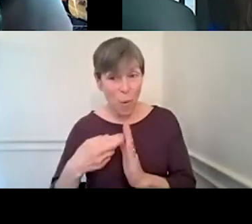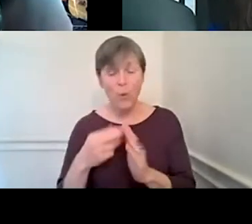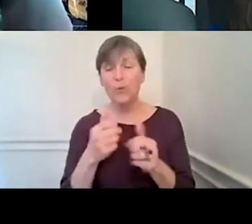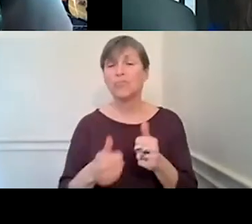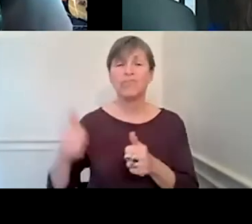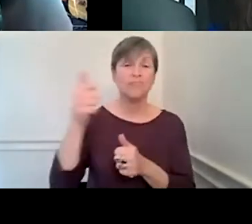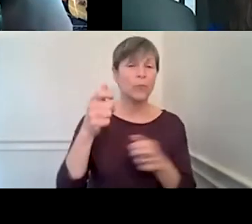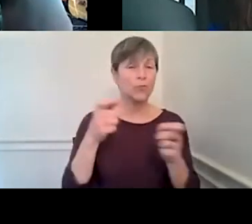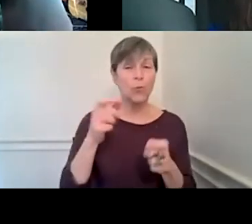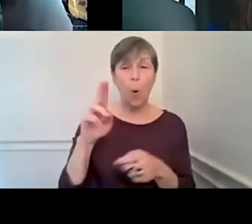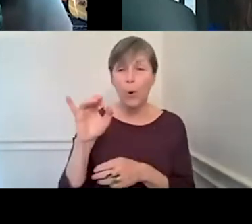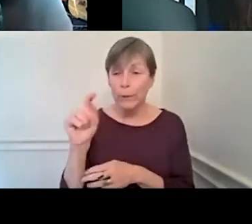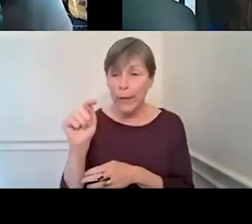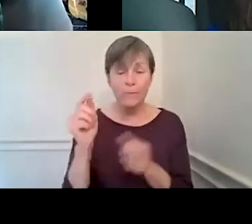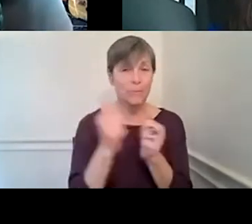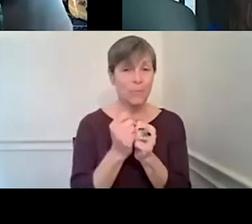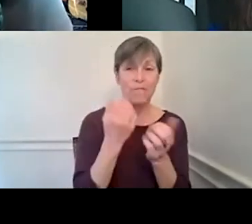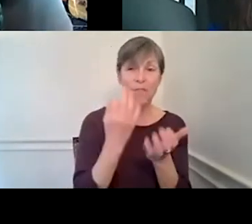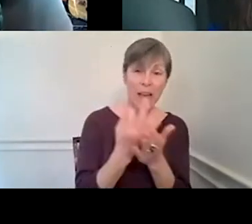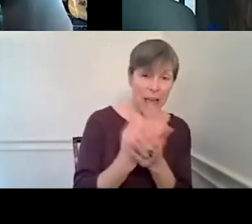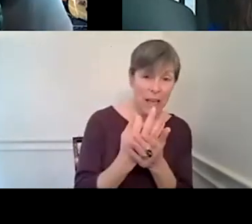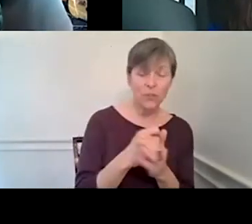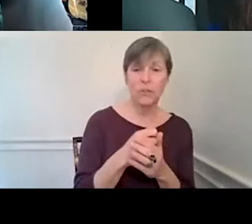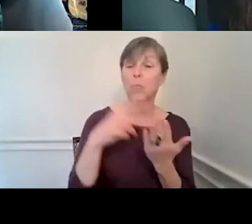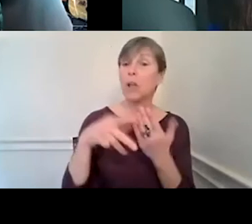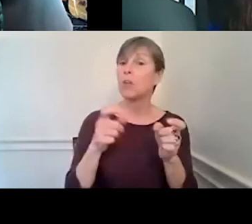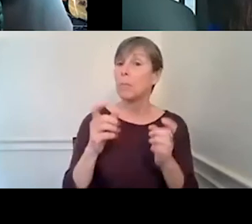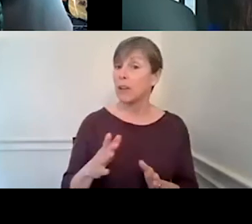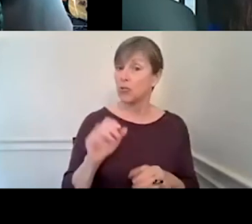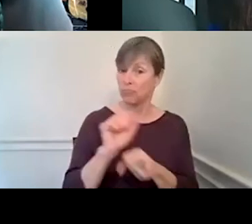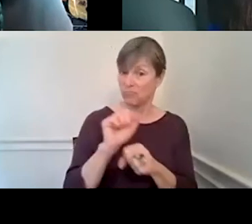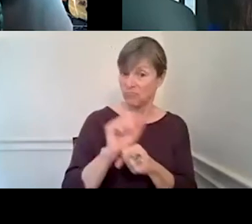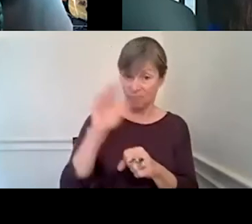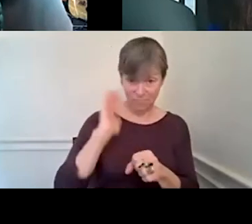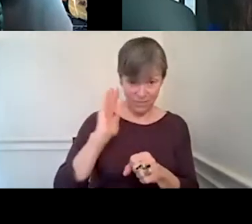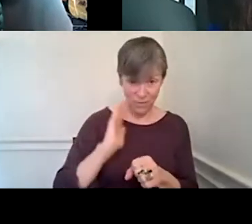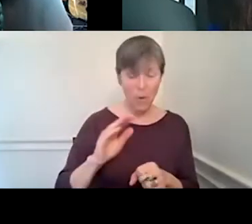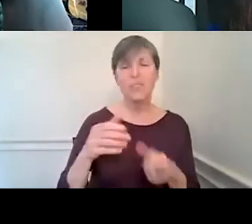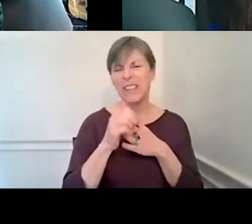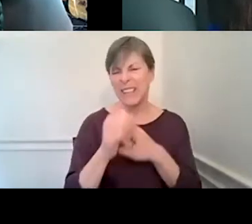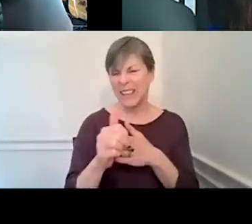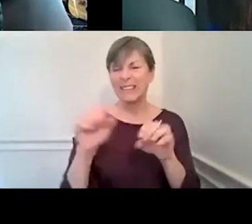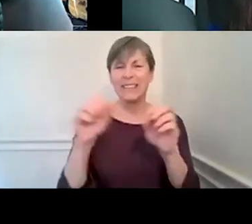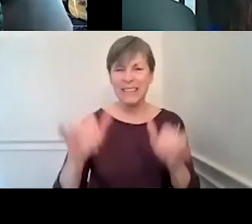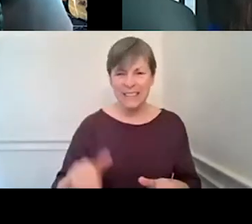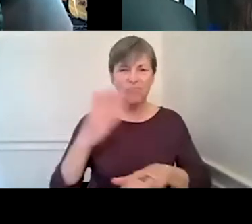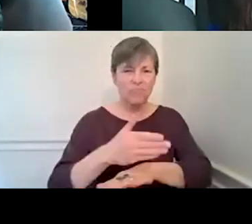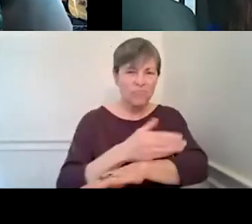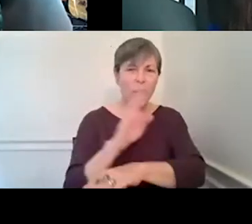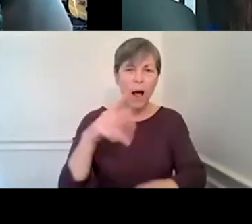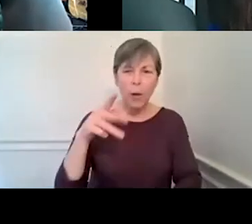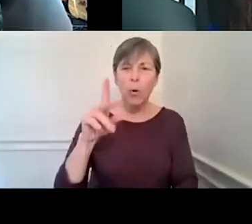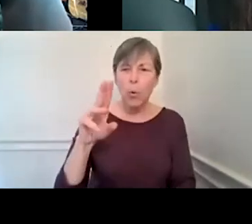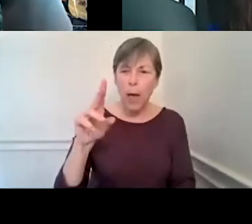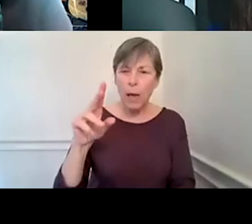strong operational controls in finance. As project manager, she led financial system implementation and upgrades, as well as spearheaded many